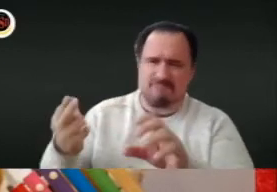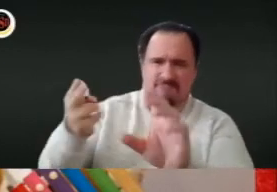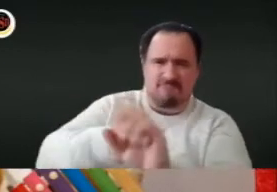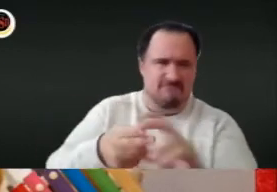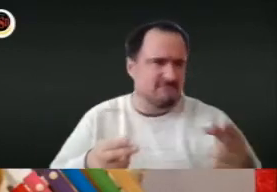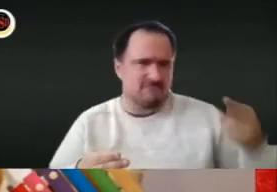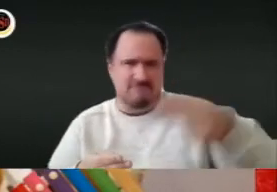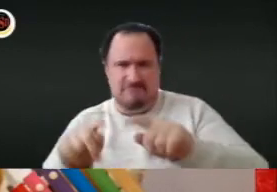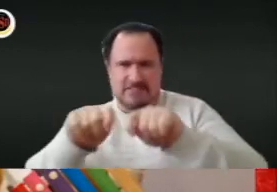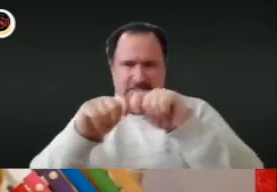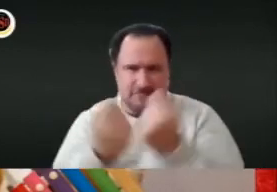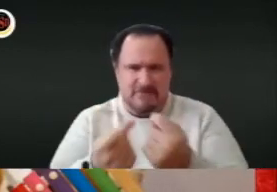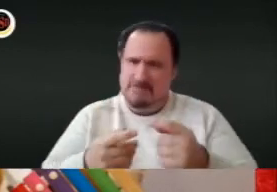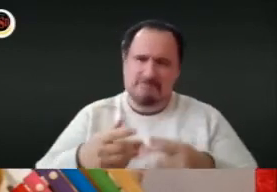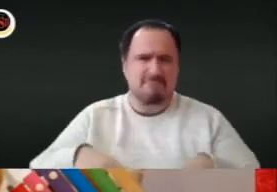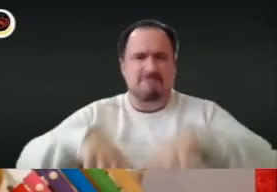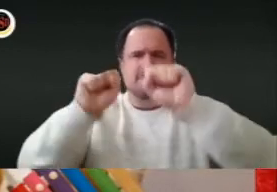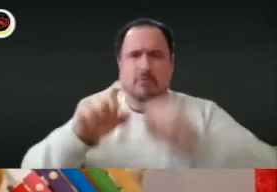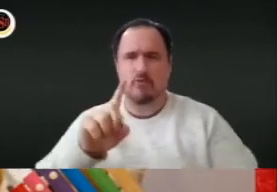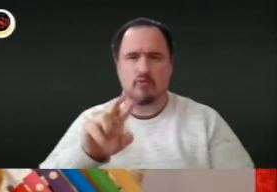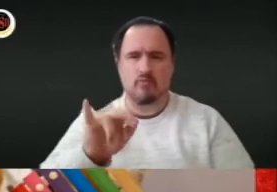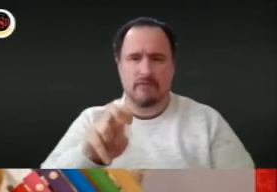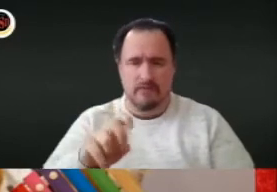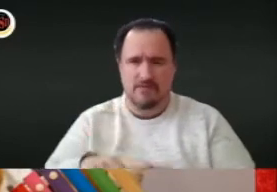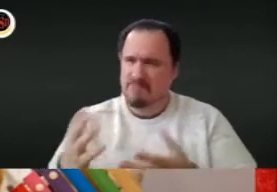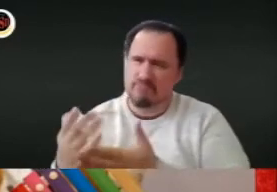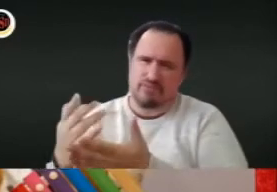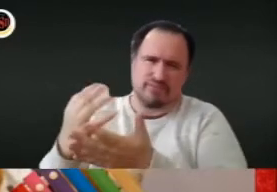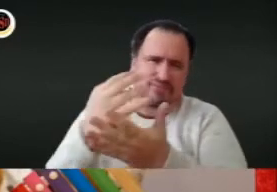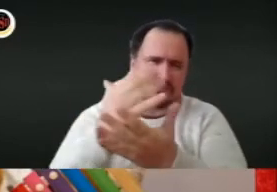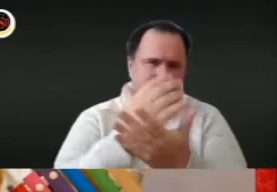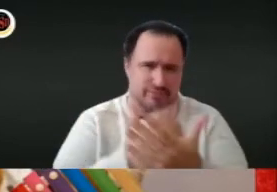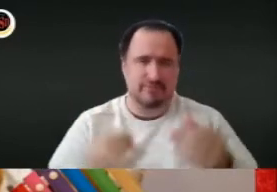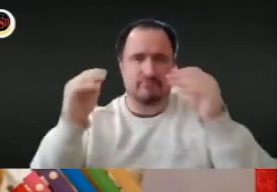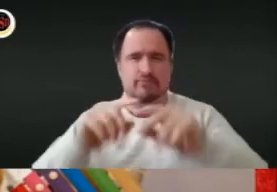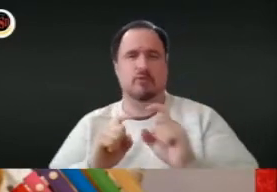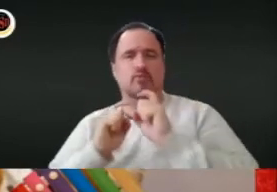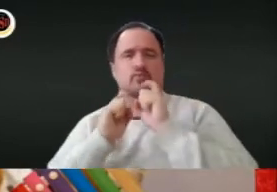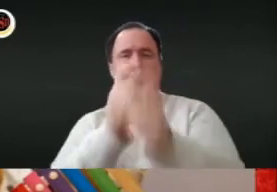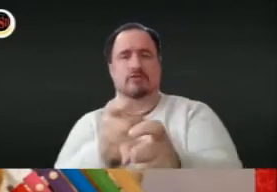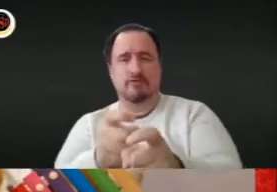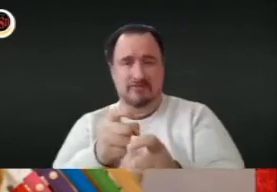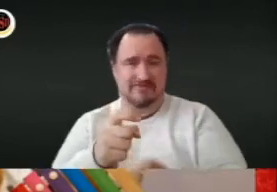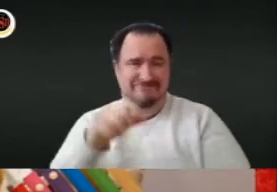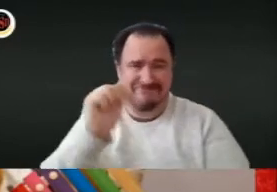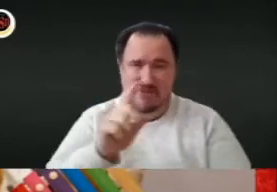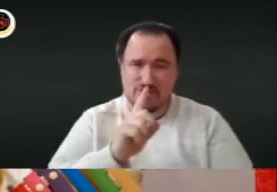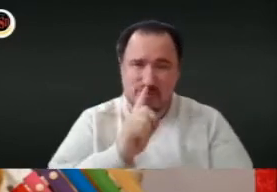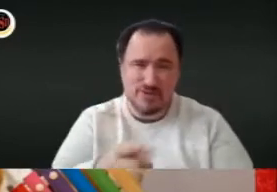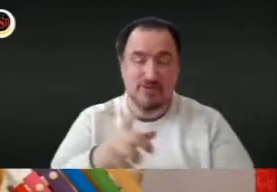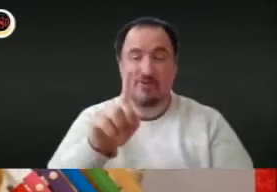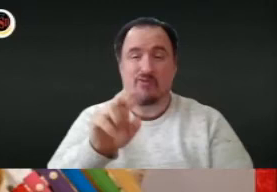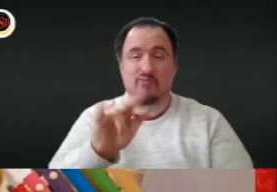Some people, if they join on different teams and they host this drive to see who can donate the